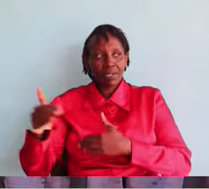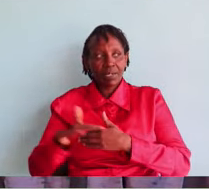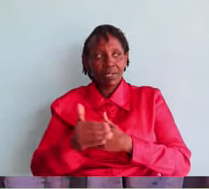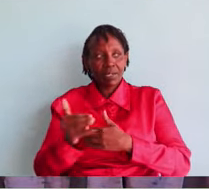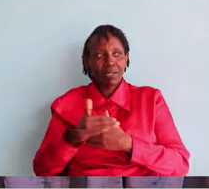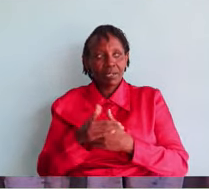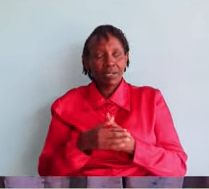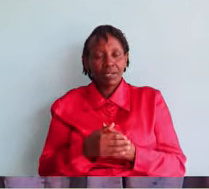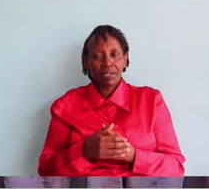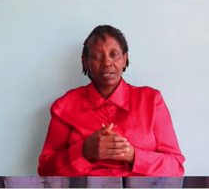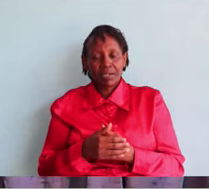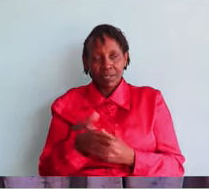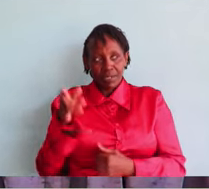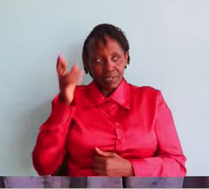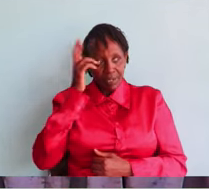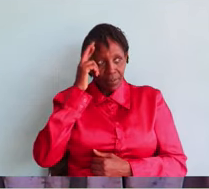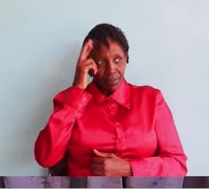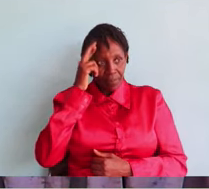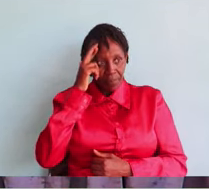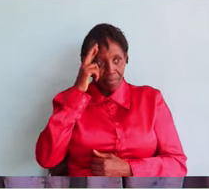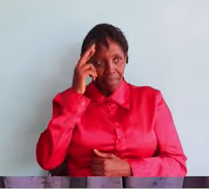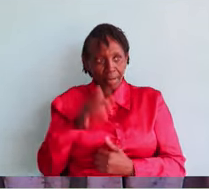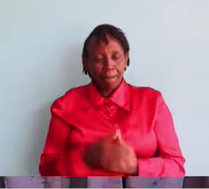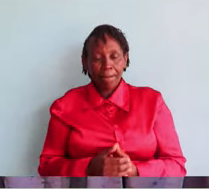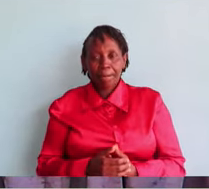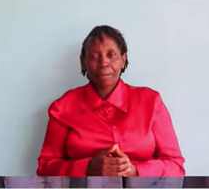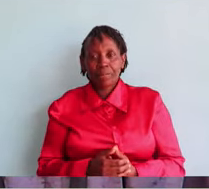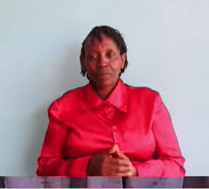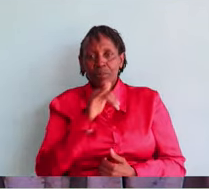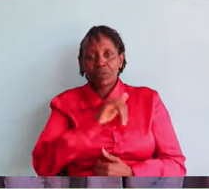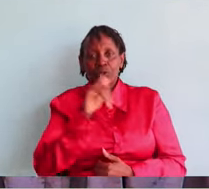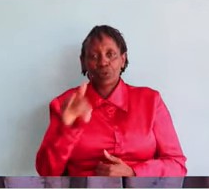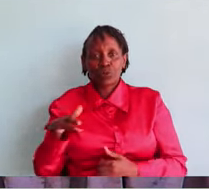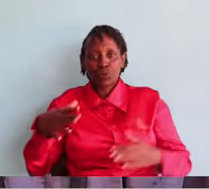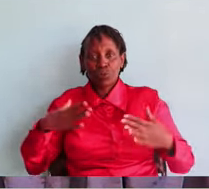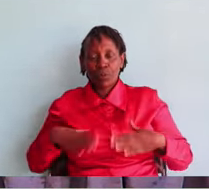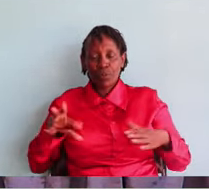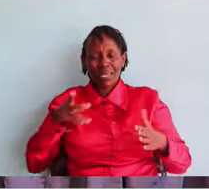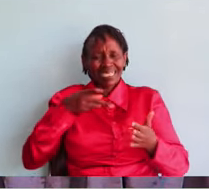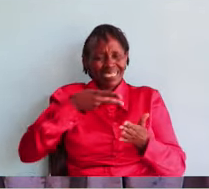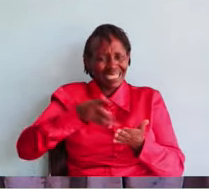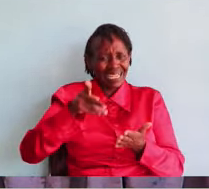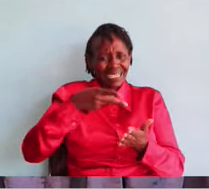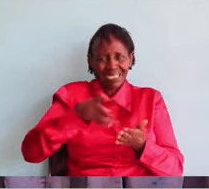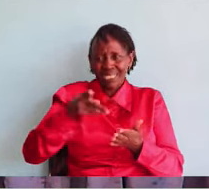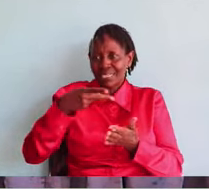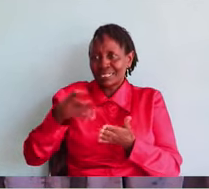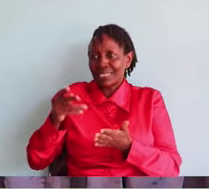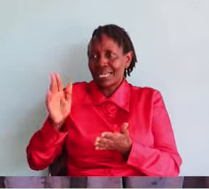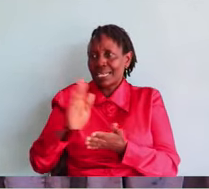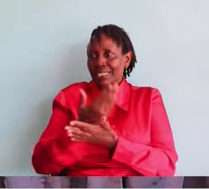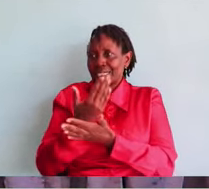least we are being reminded. So these people were selling everything and giving to those that were in need, and we can